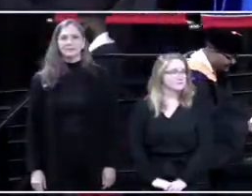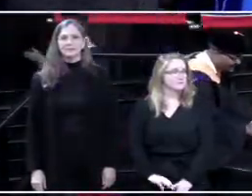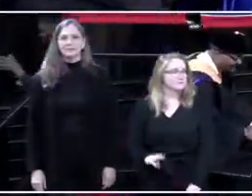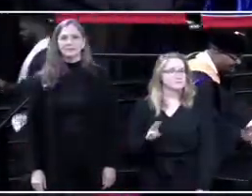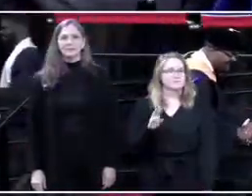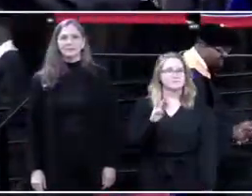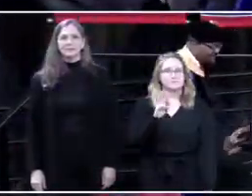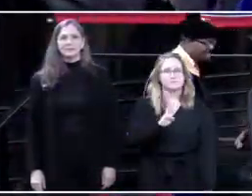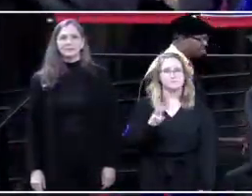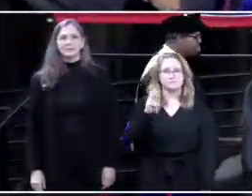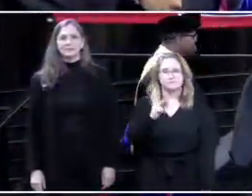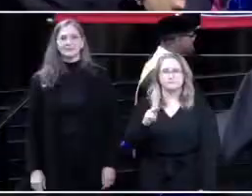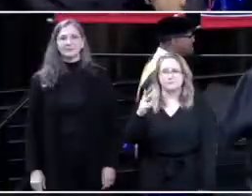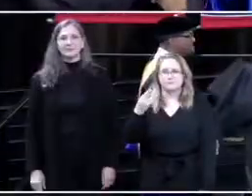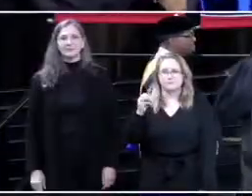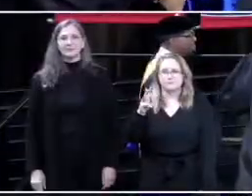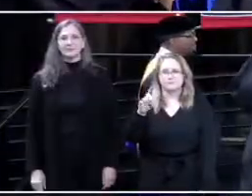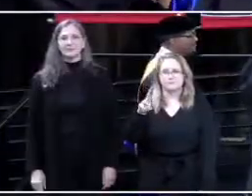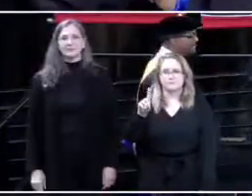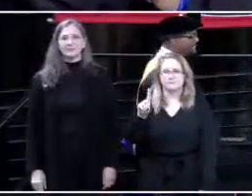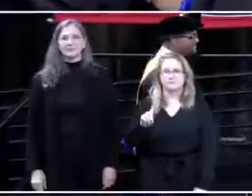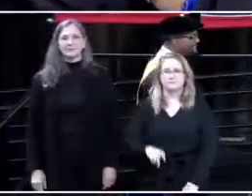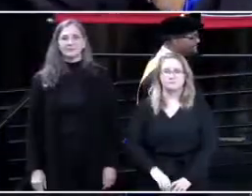Kwajalein Kenyatta Hall.